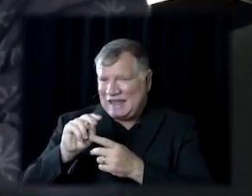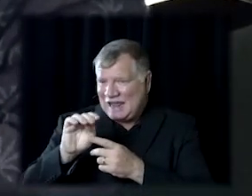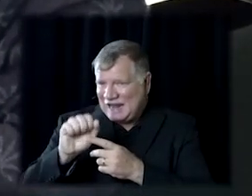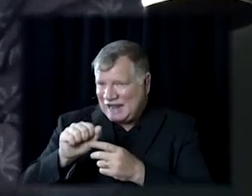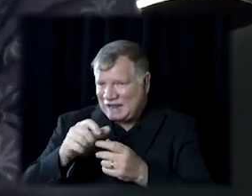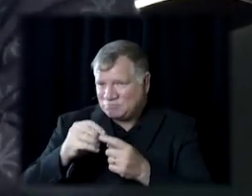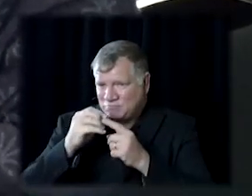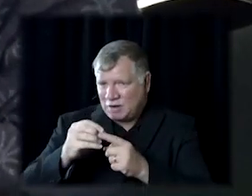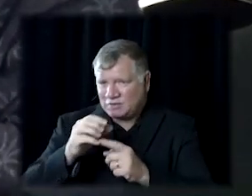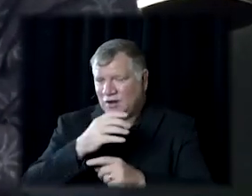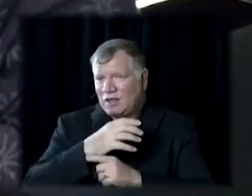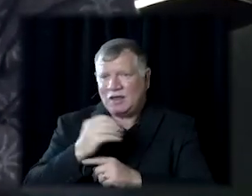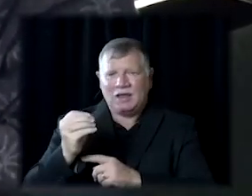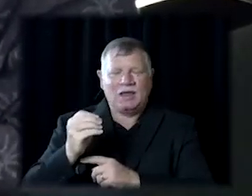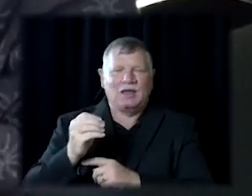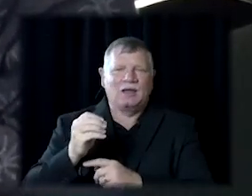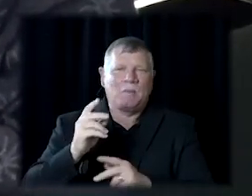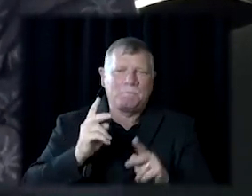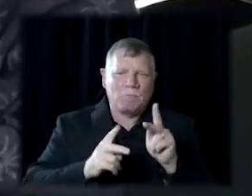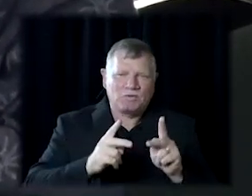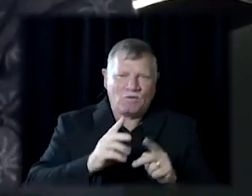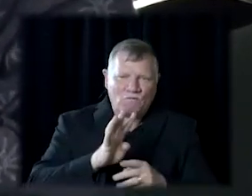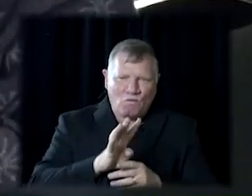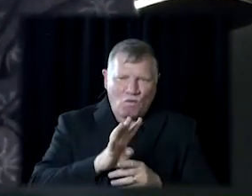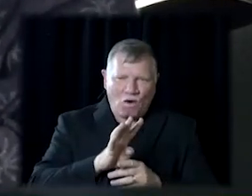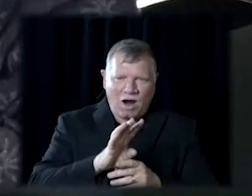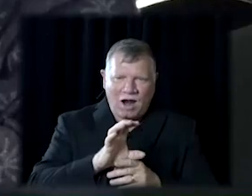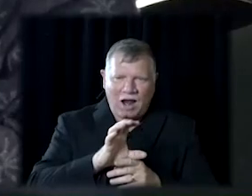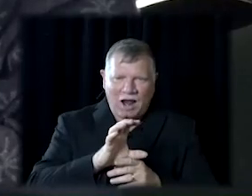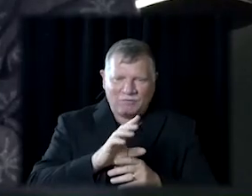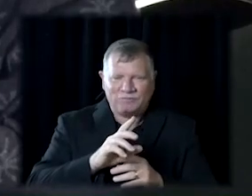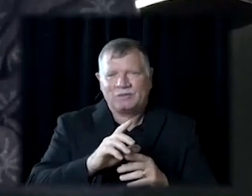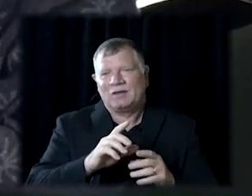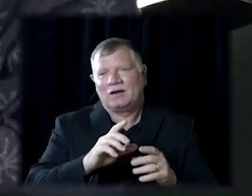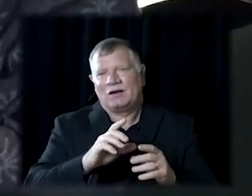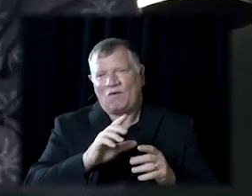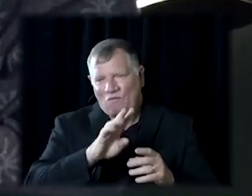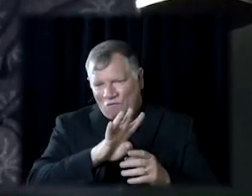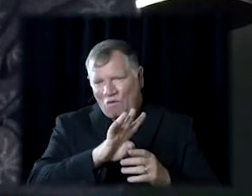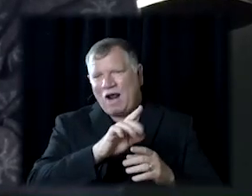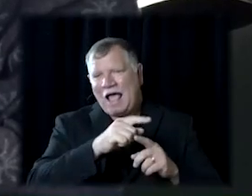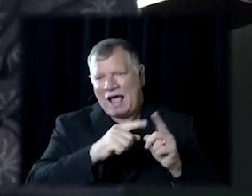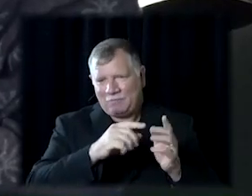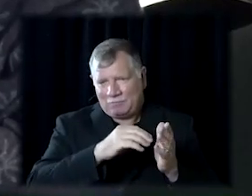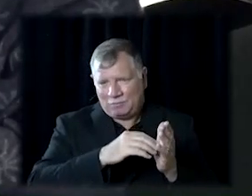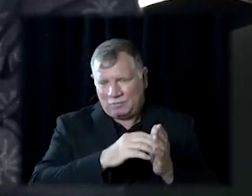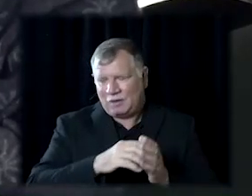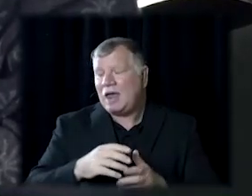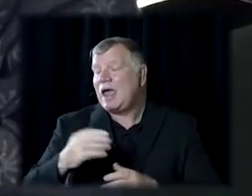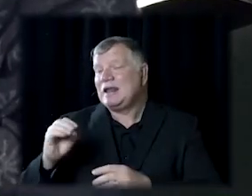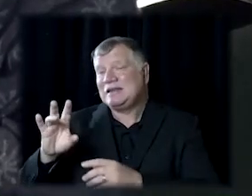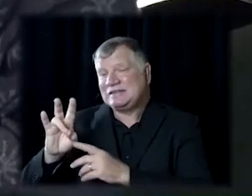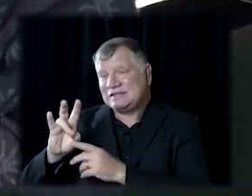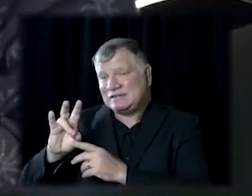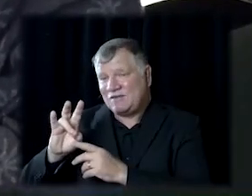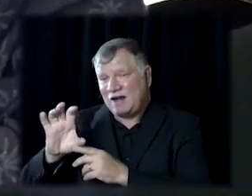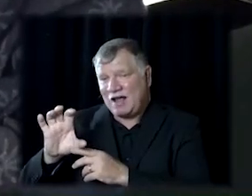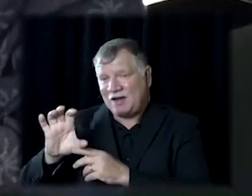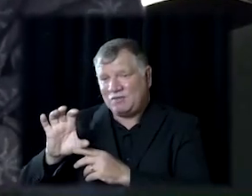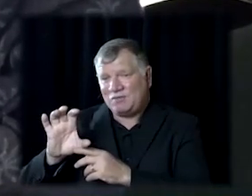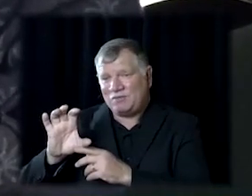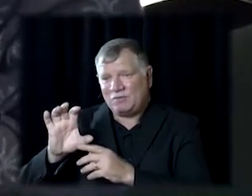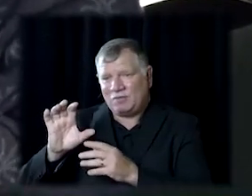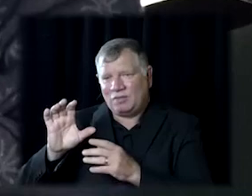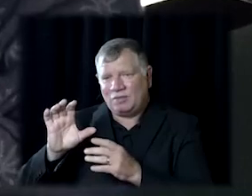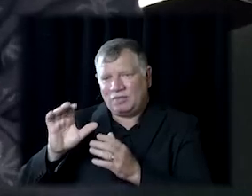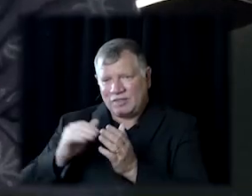to personnel, $4.5 million, there's $700,000 in additional non-personnel. That's